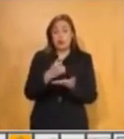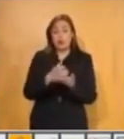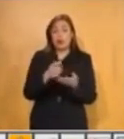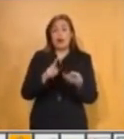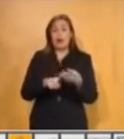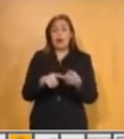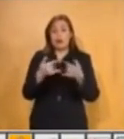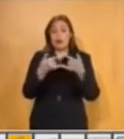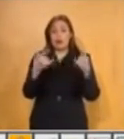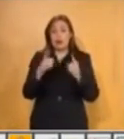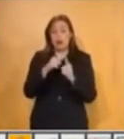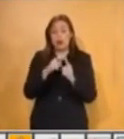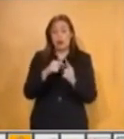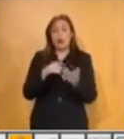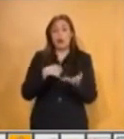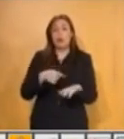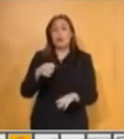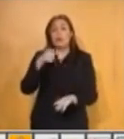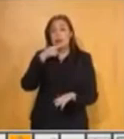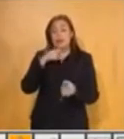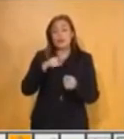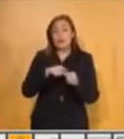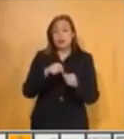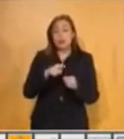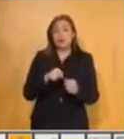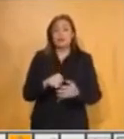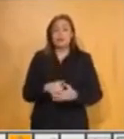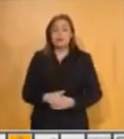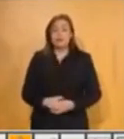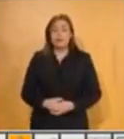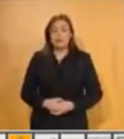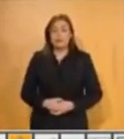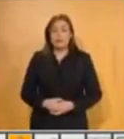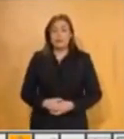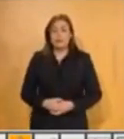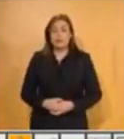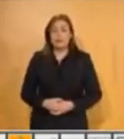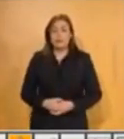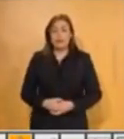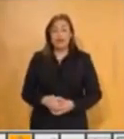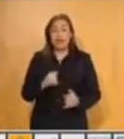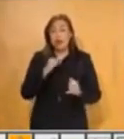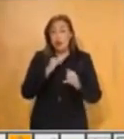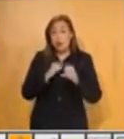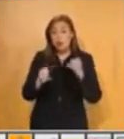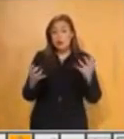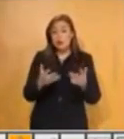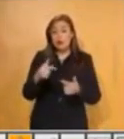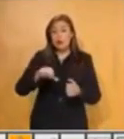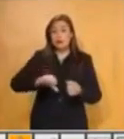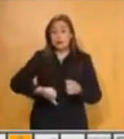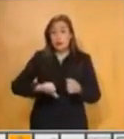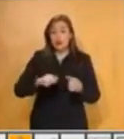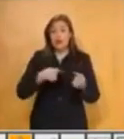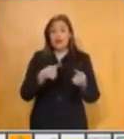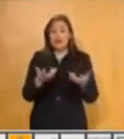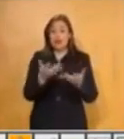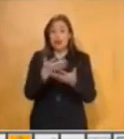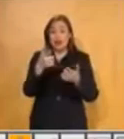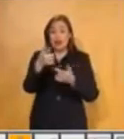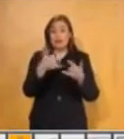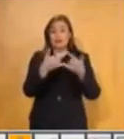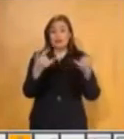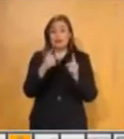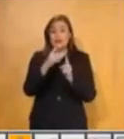colors, and pencil. And our final product, it is going to be a comic strip. That means that you will create a comic